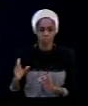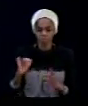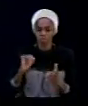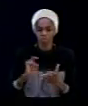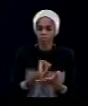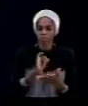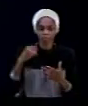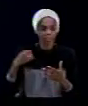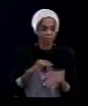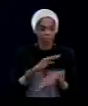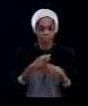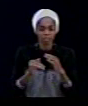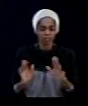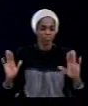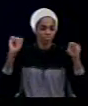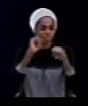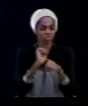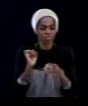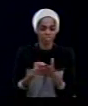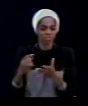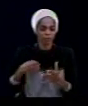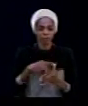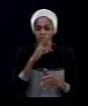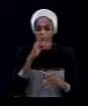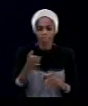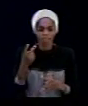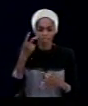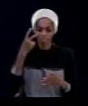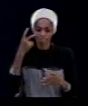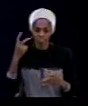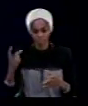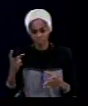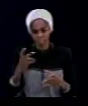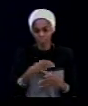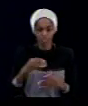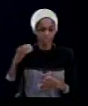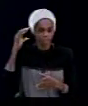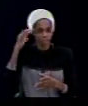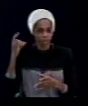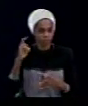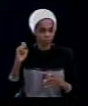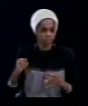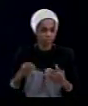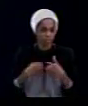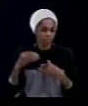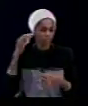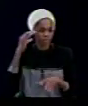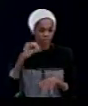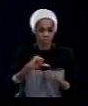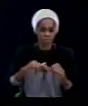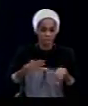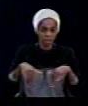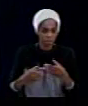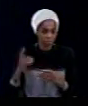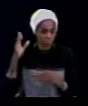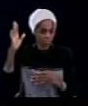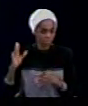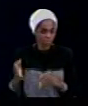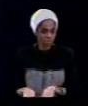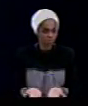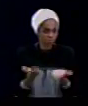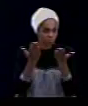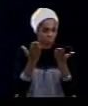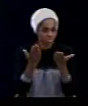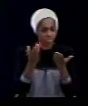have witnessed. You must have heard about how God raised the dead. Even in this